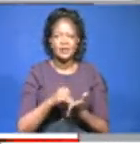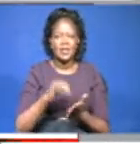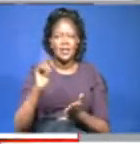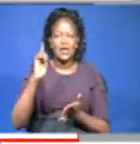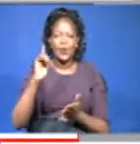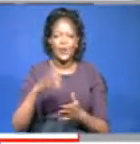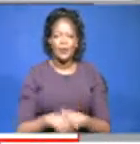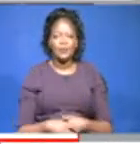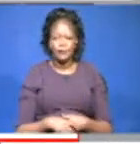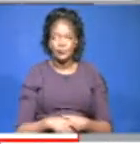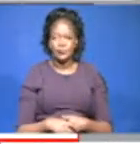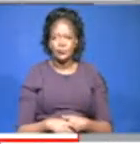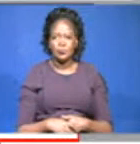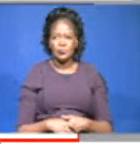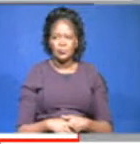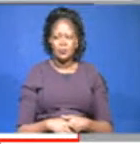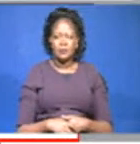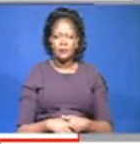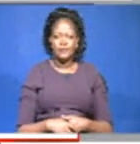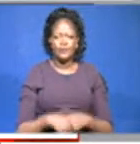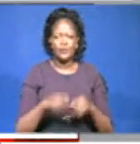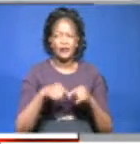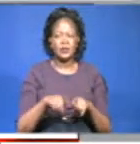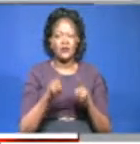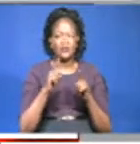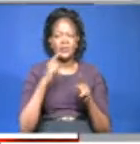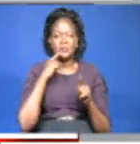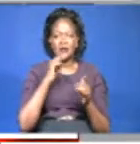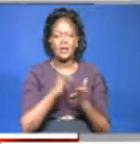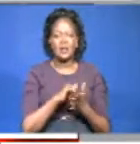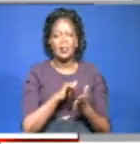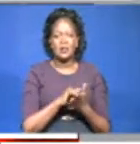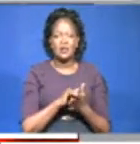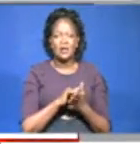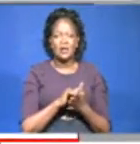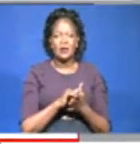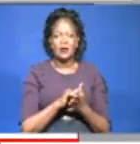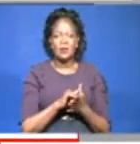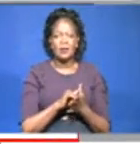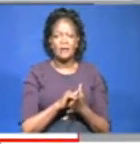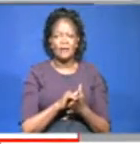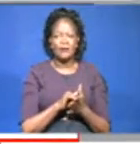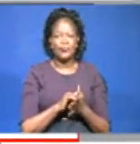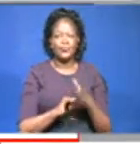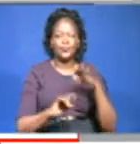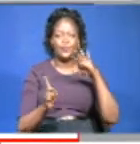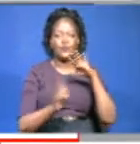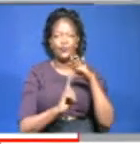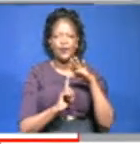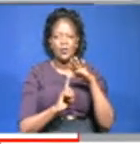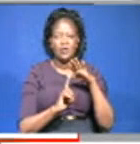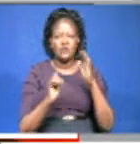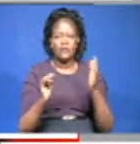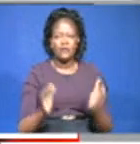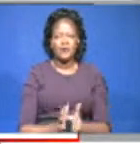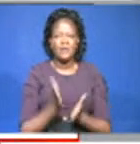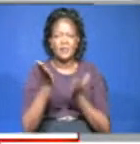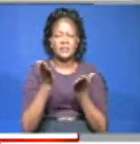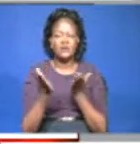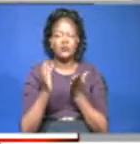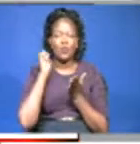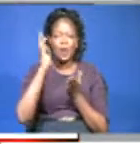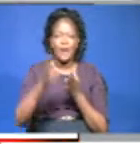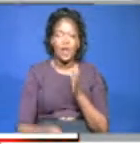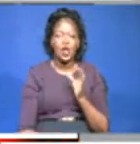Nairobi. She has stated that the Ministry of Public Service will be launching a